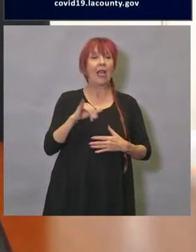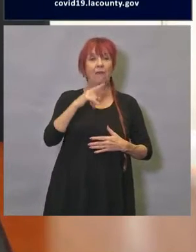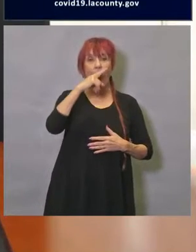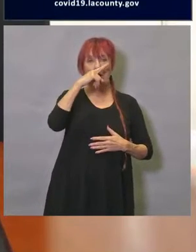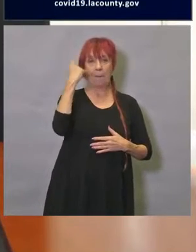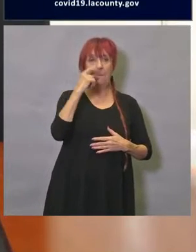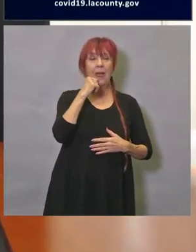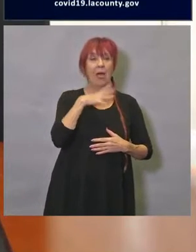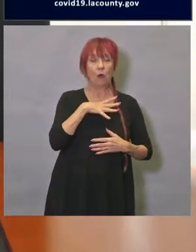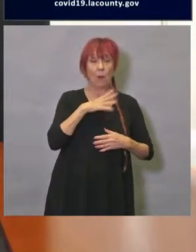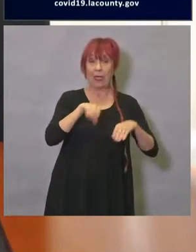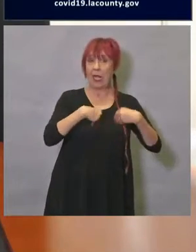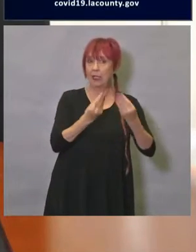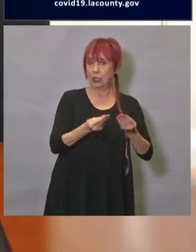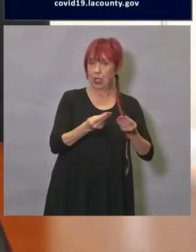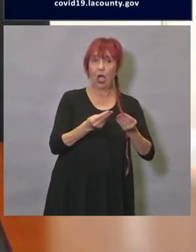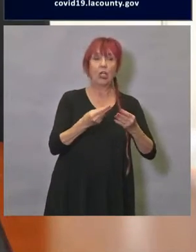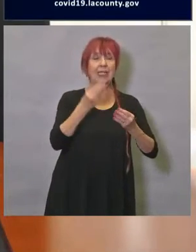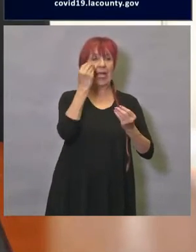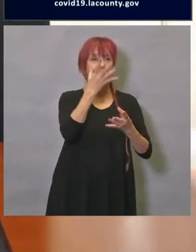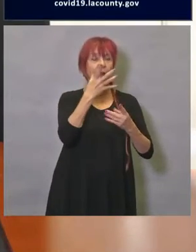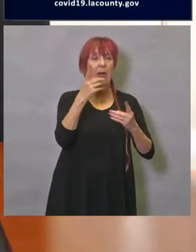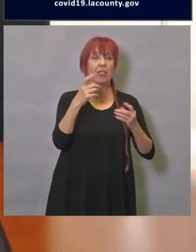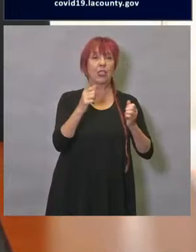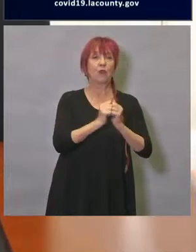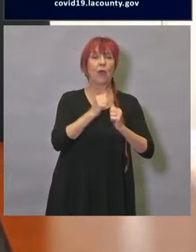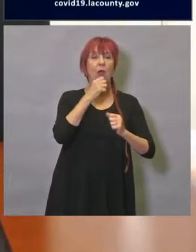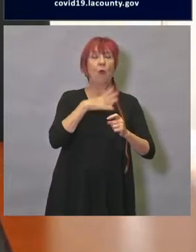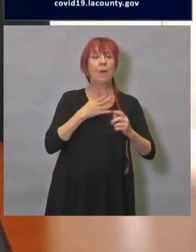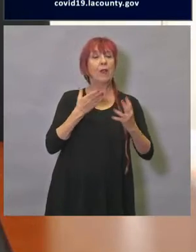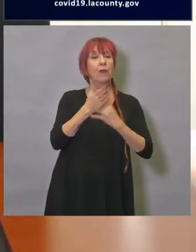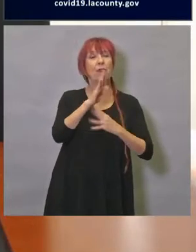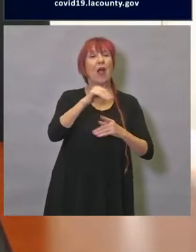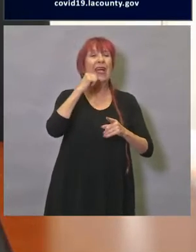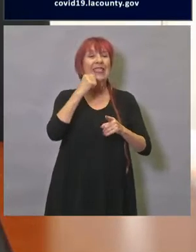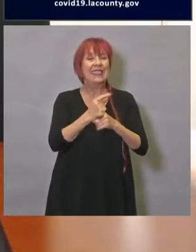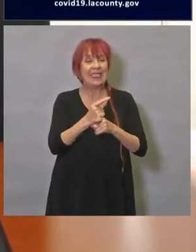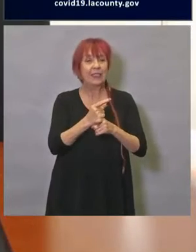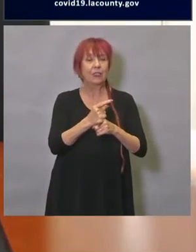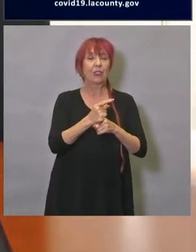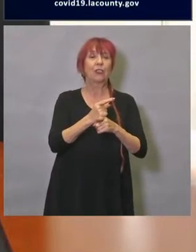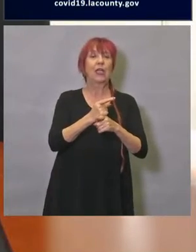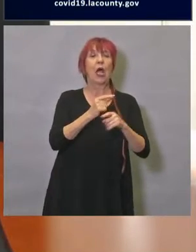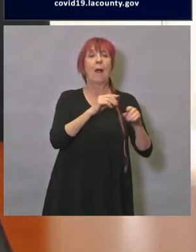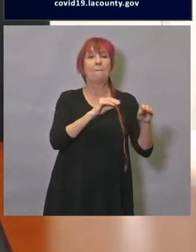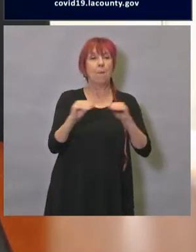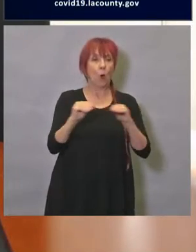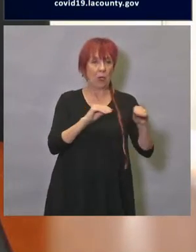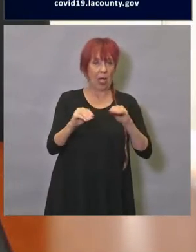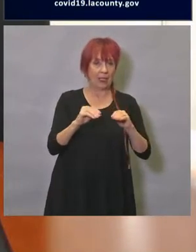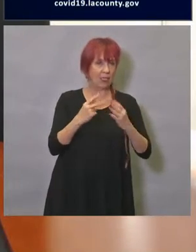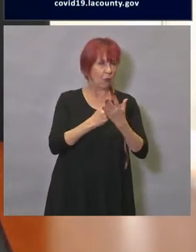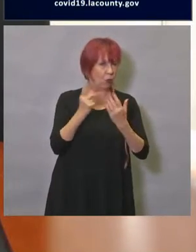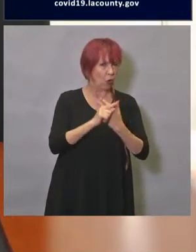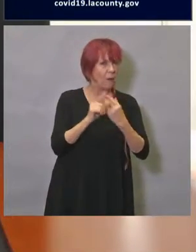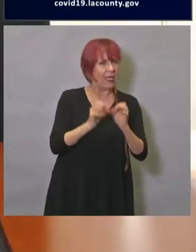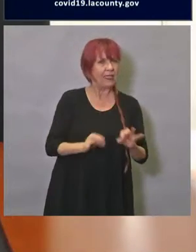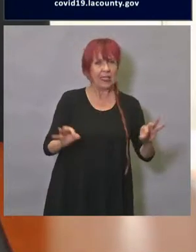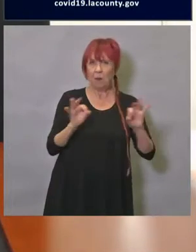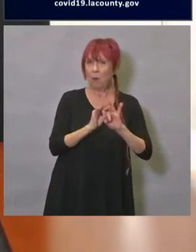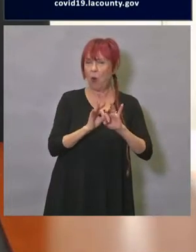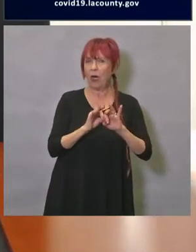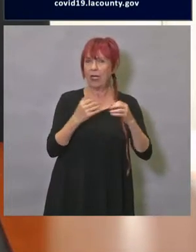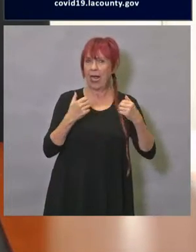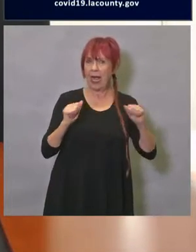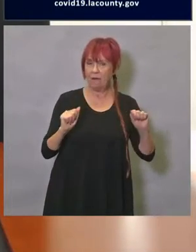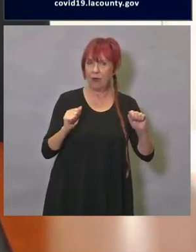information related to COVID-19 with women through their Sisters Mentally Mobilized program, an incredibly important effort as we